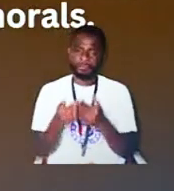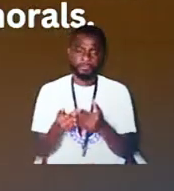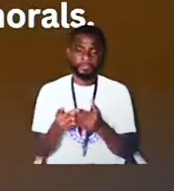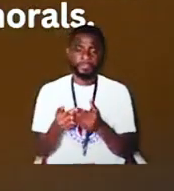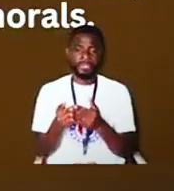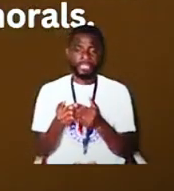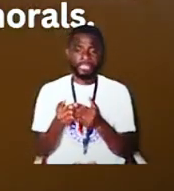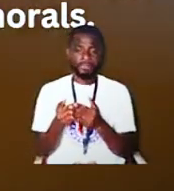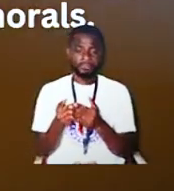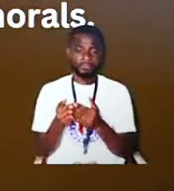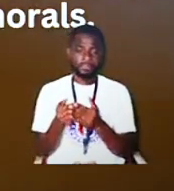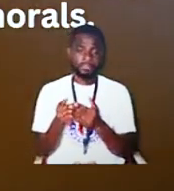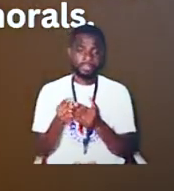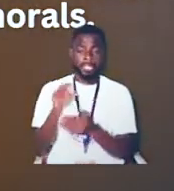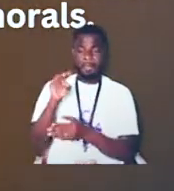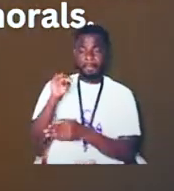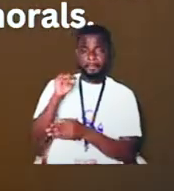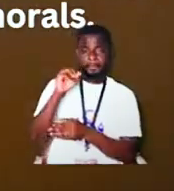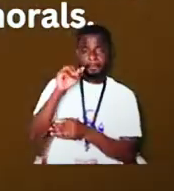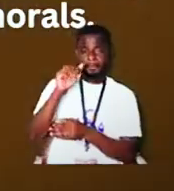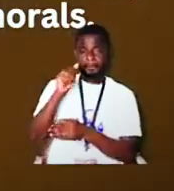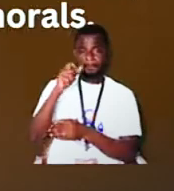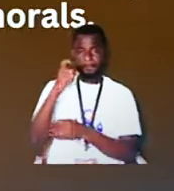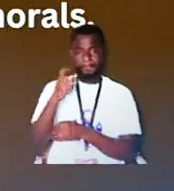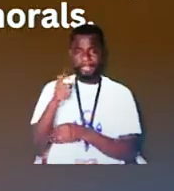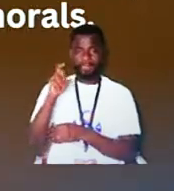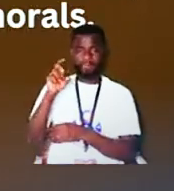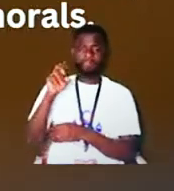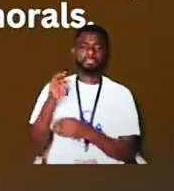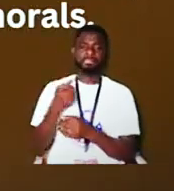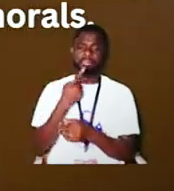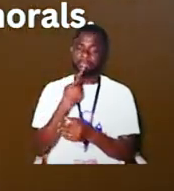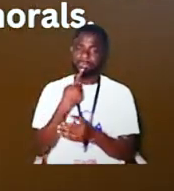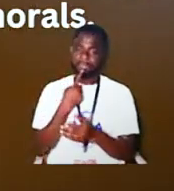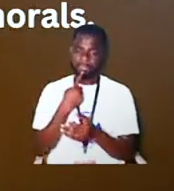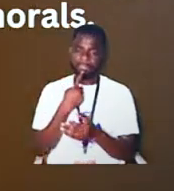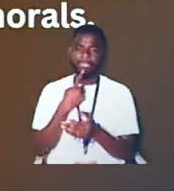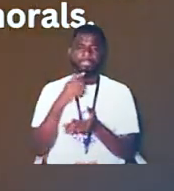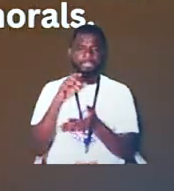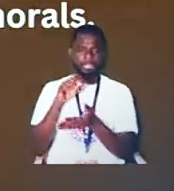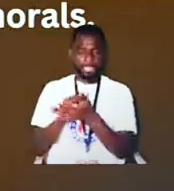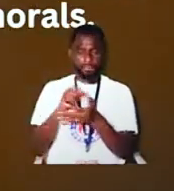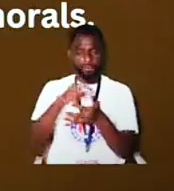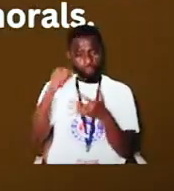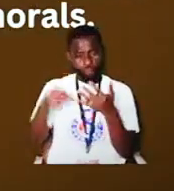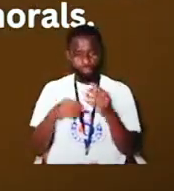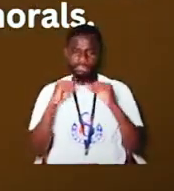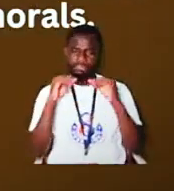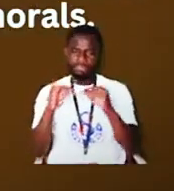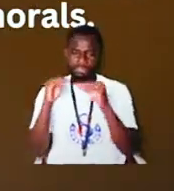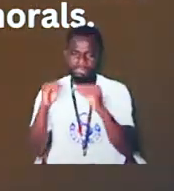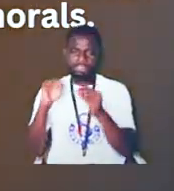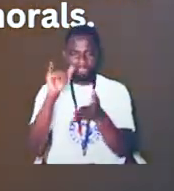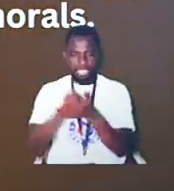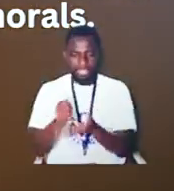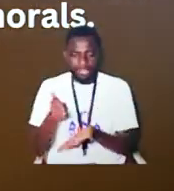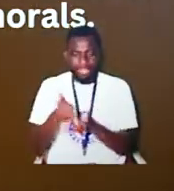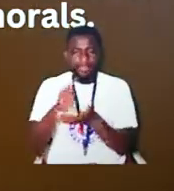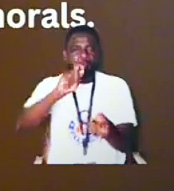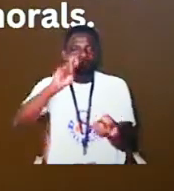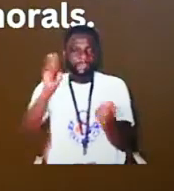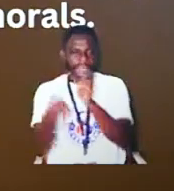to Max Weber, it was these teachings that really changed Europe.